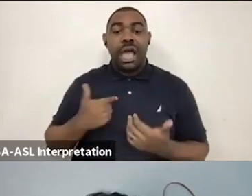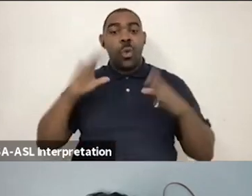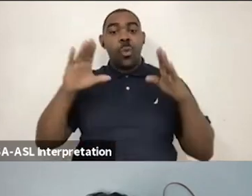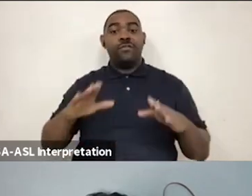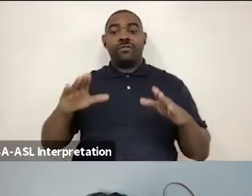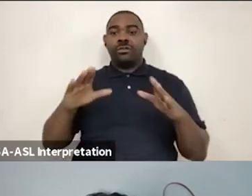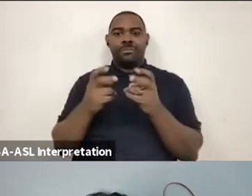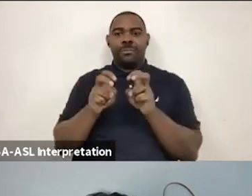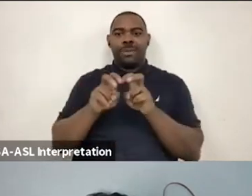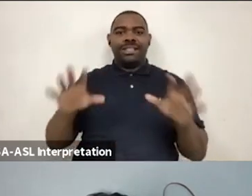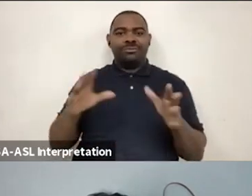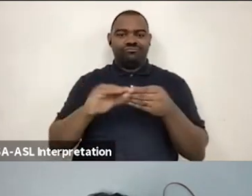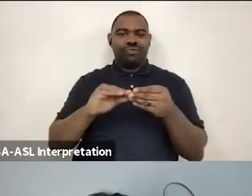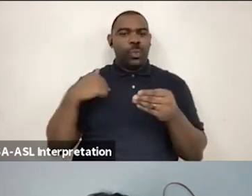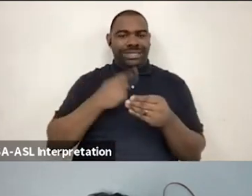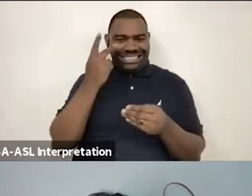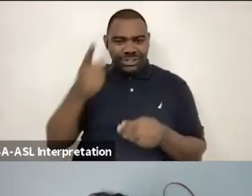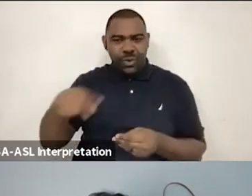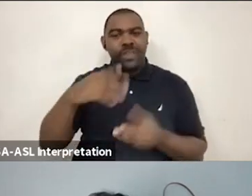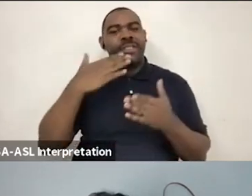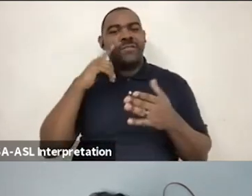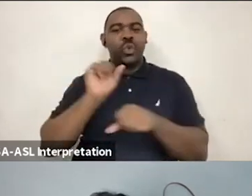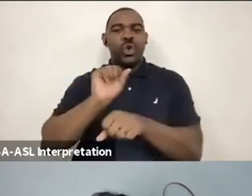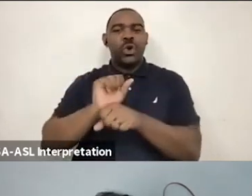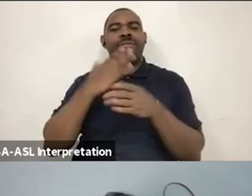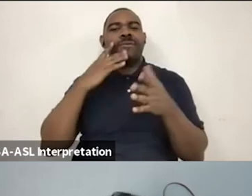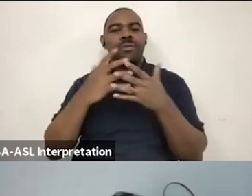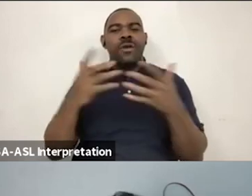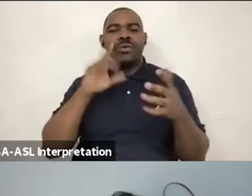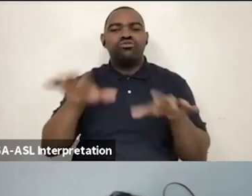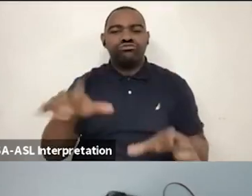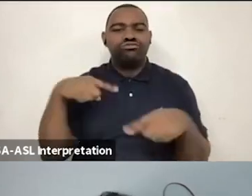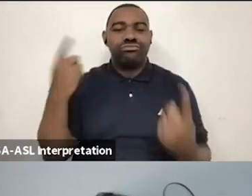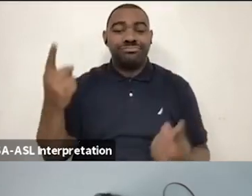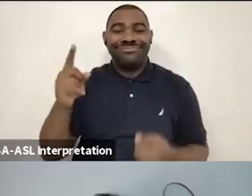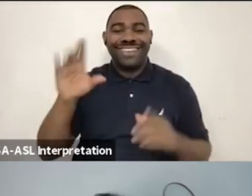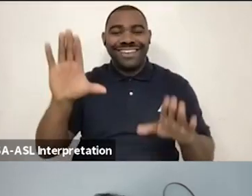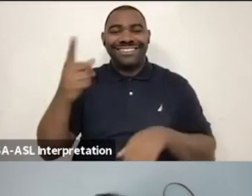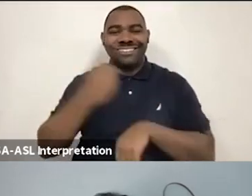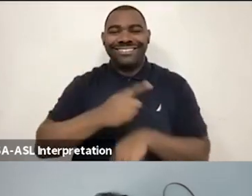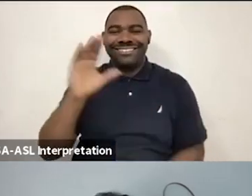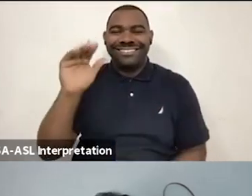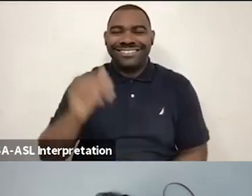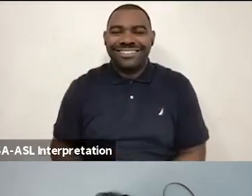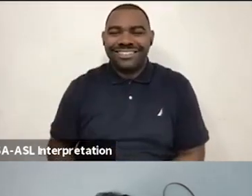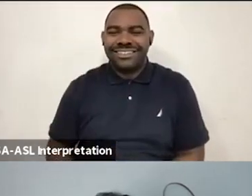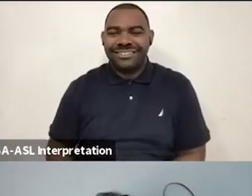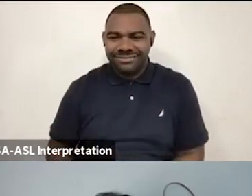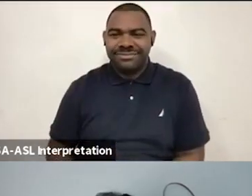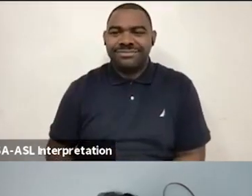the words of our wonderful panelists, we see you. So thank you for the work, and thank you for what you do. Have a great day, everyone.